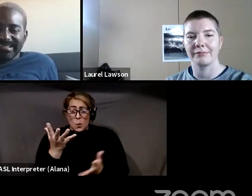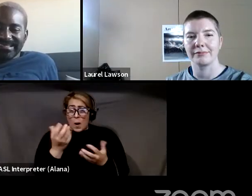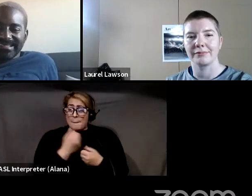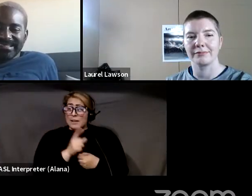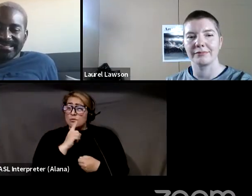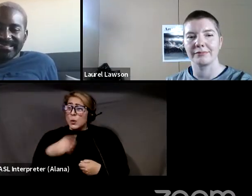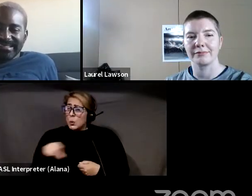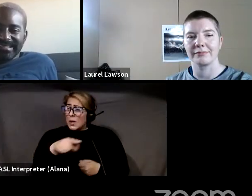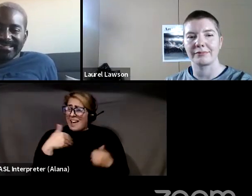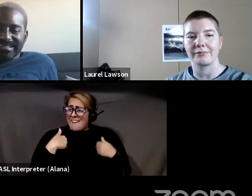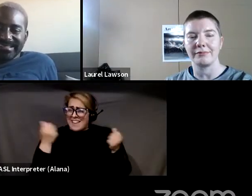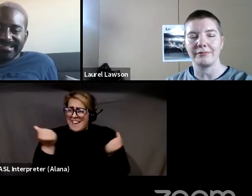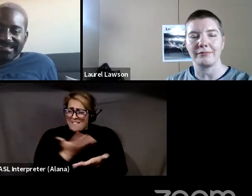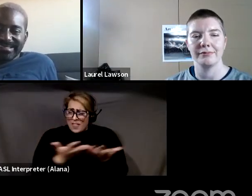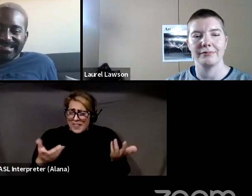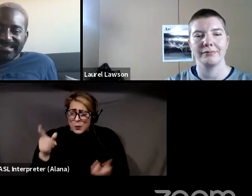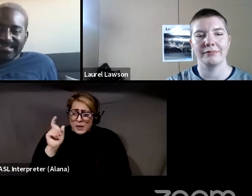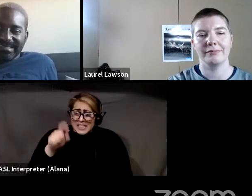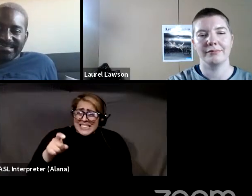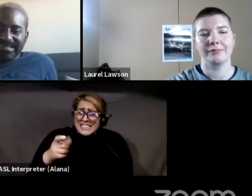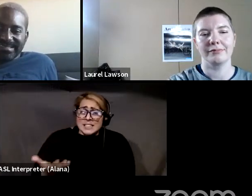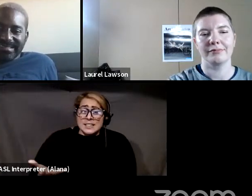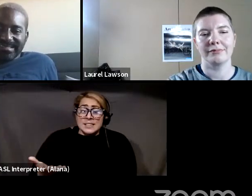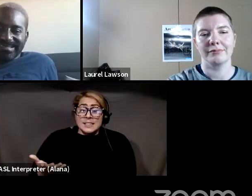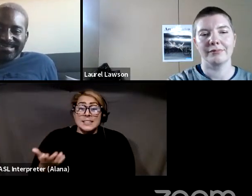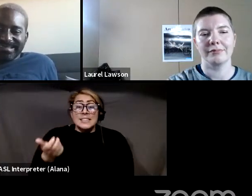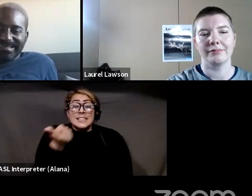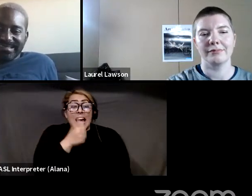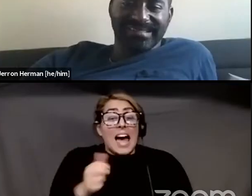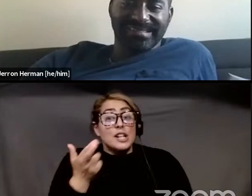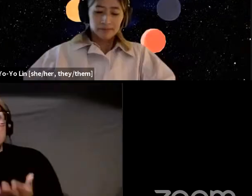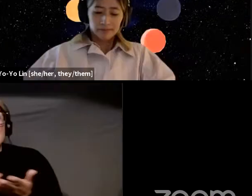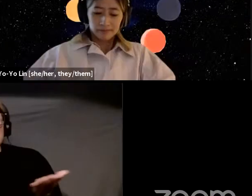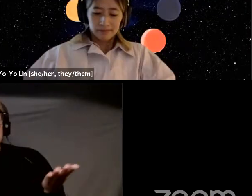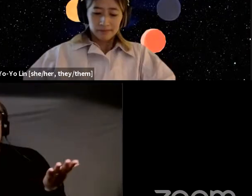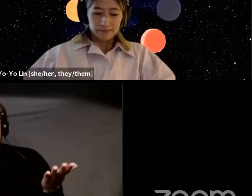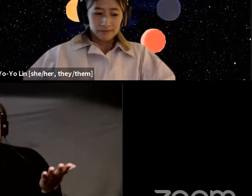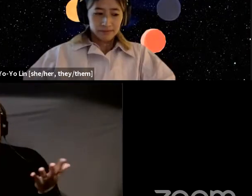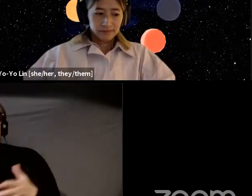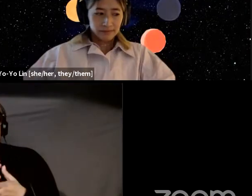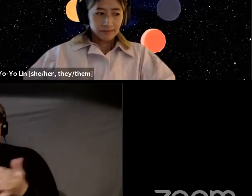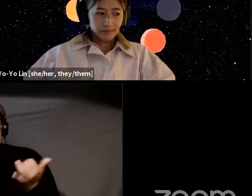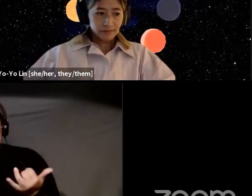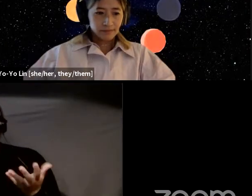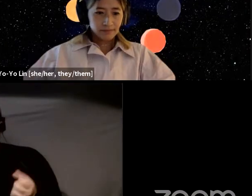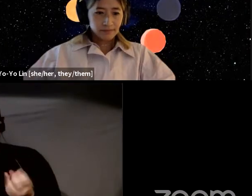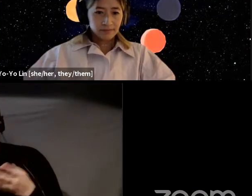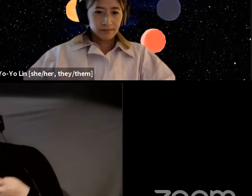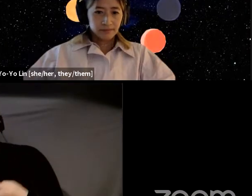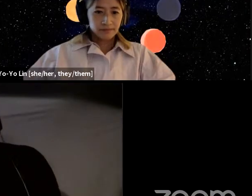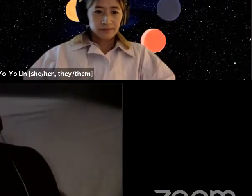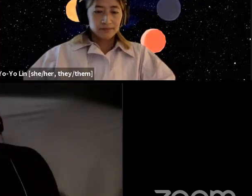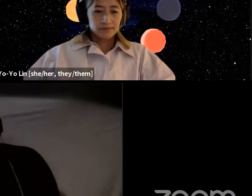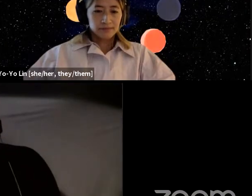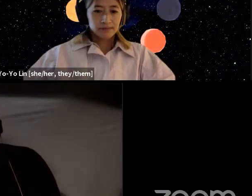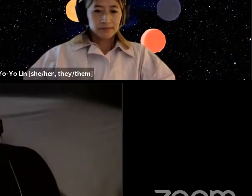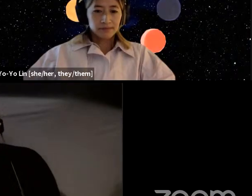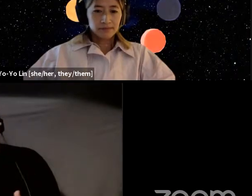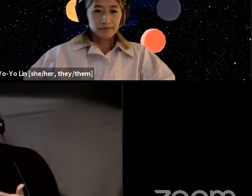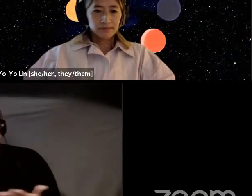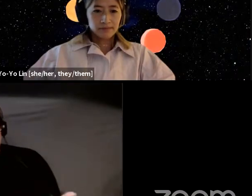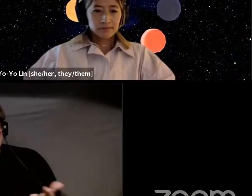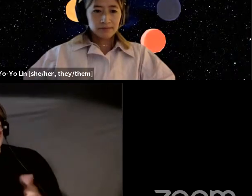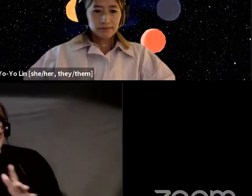that you need. Any resources that we shared today, there were a lot of things that were posted in the chat. A lot of things came up in